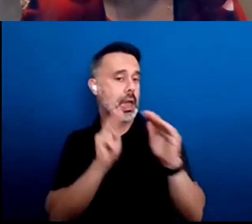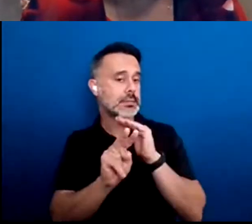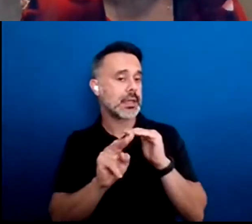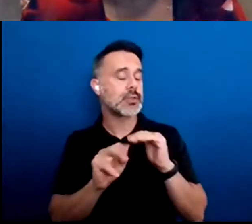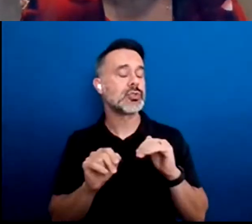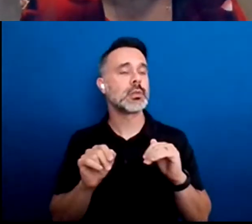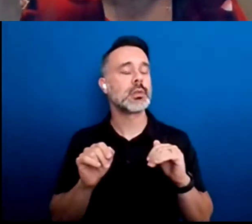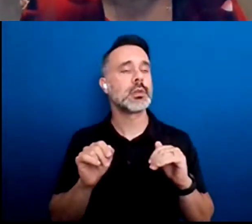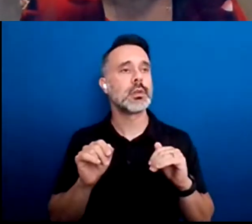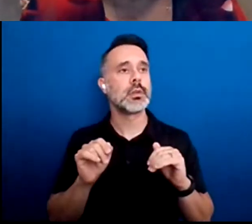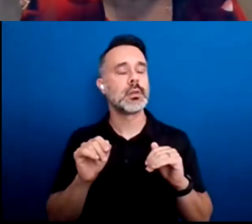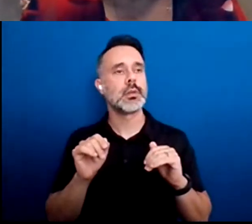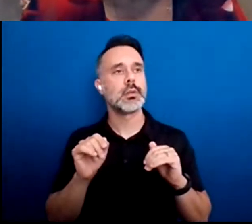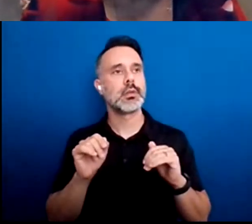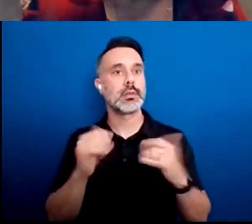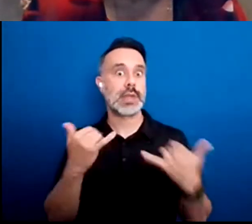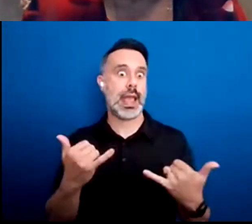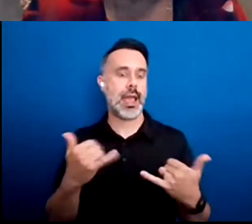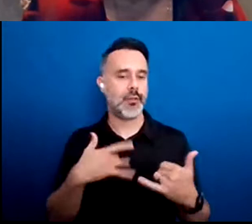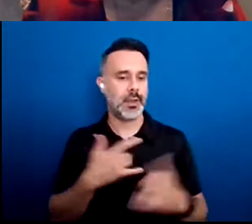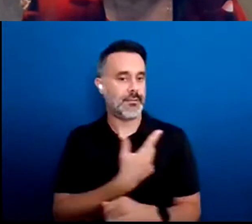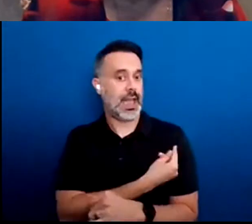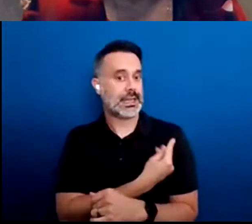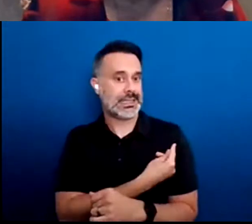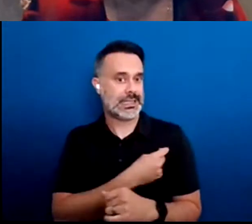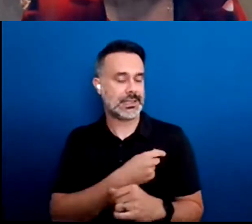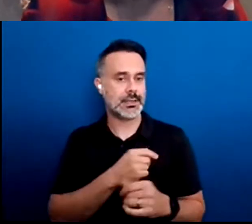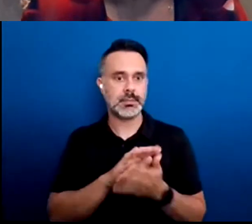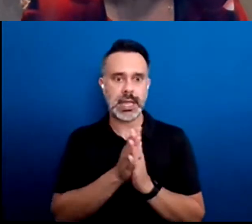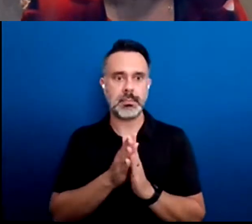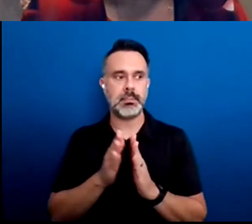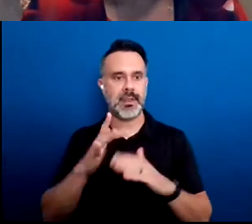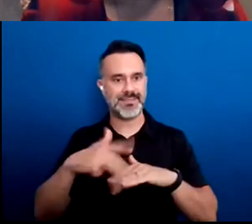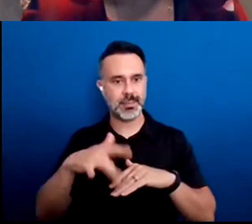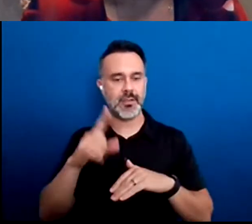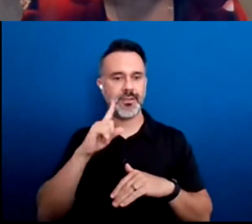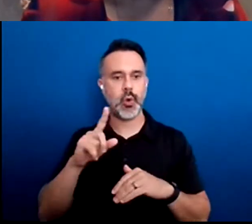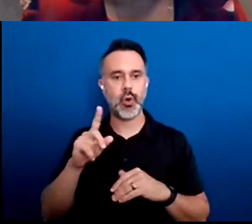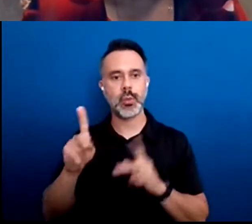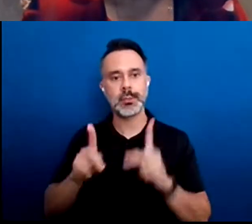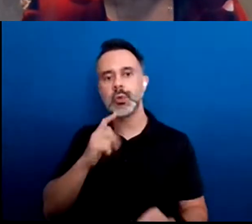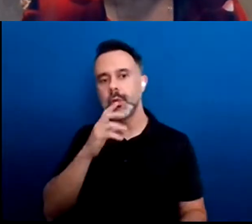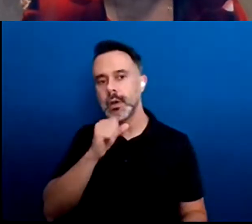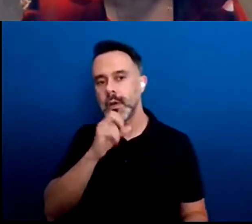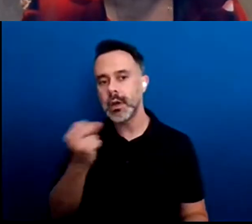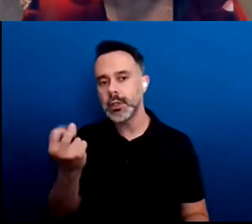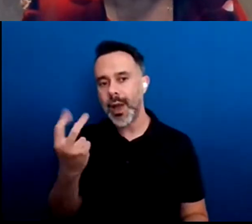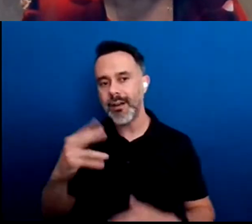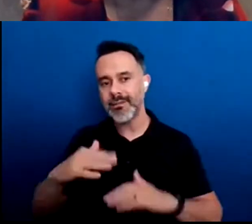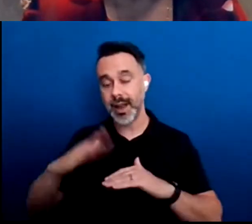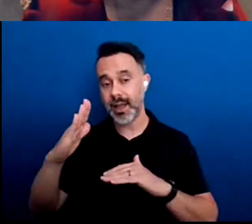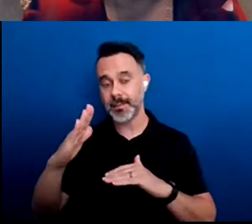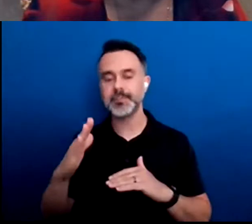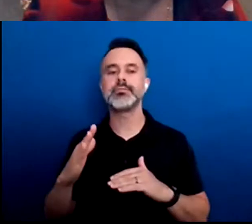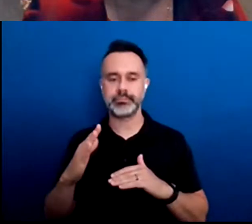are making vaccine available to those 12 and up, that there will be changes that will impact